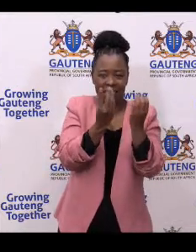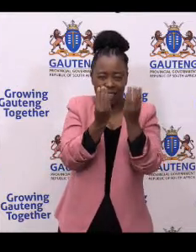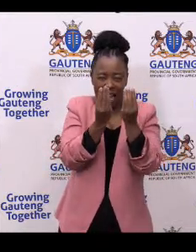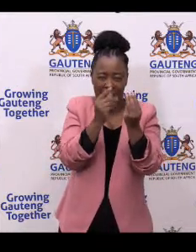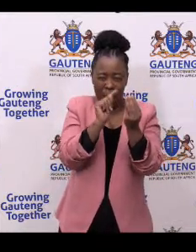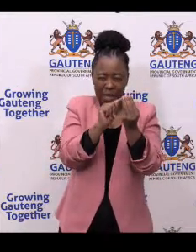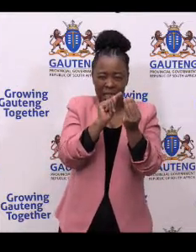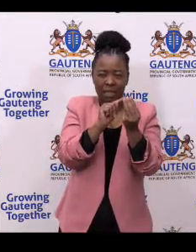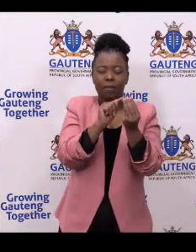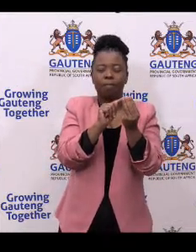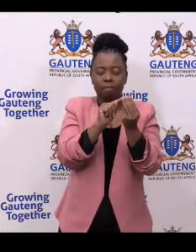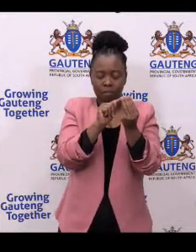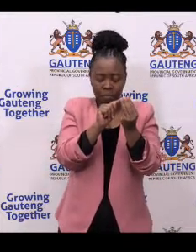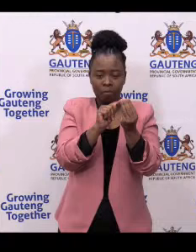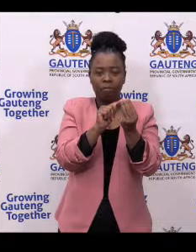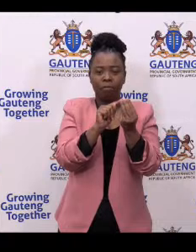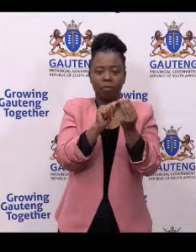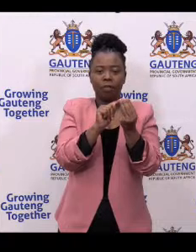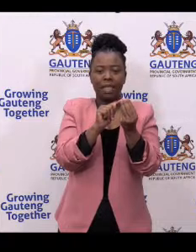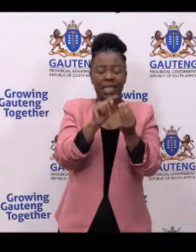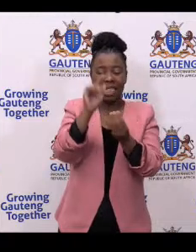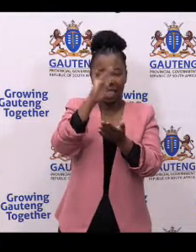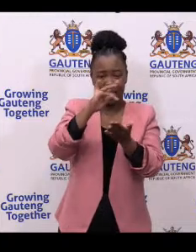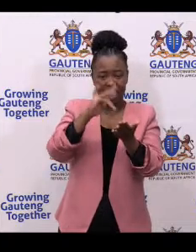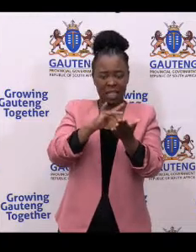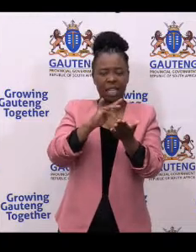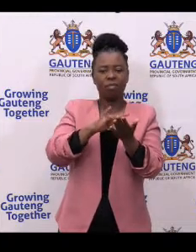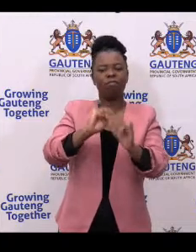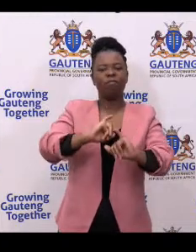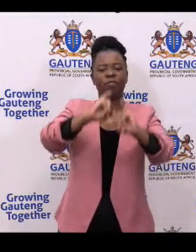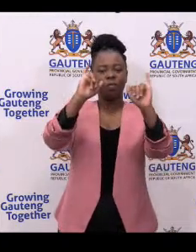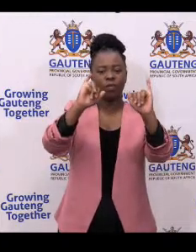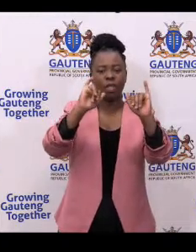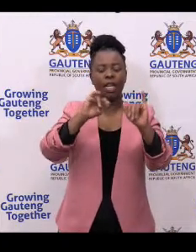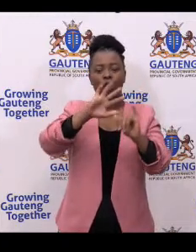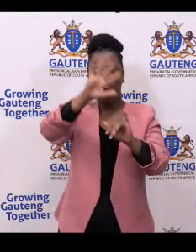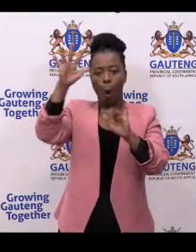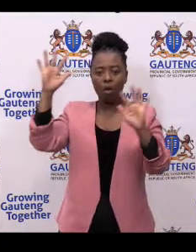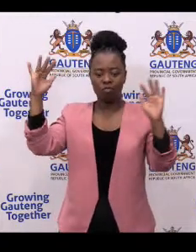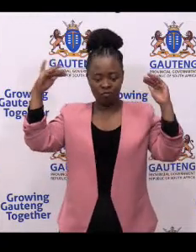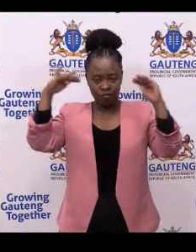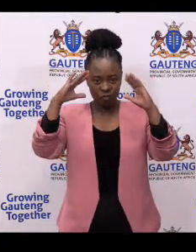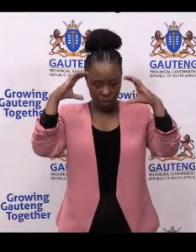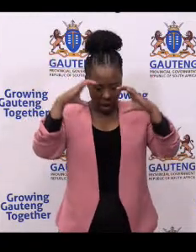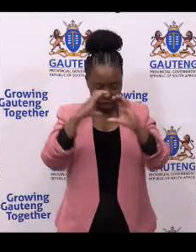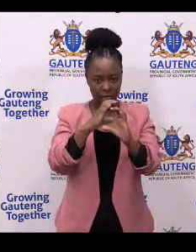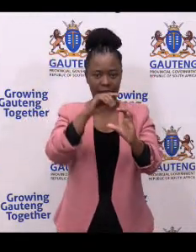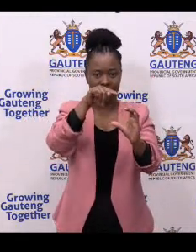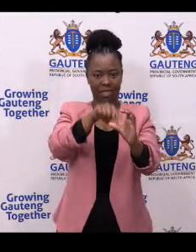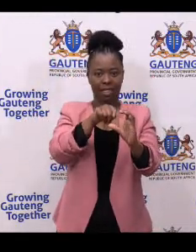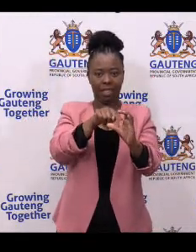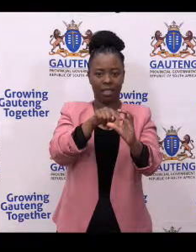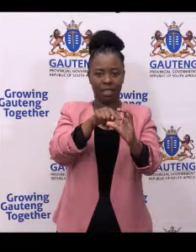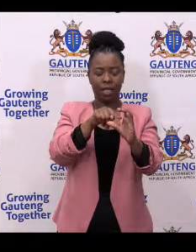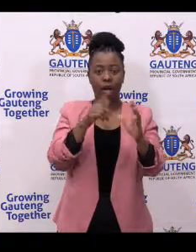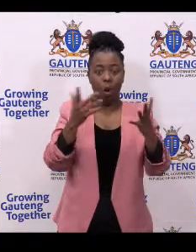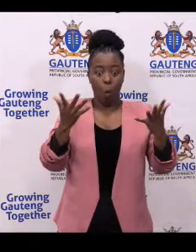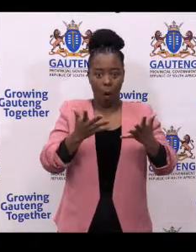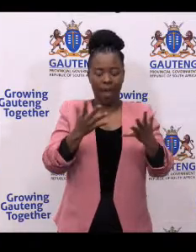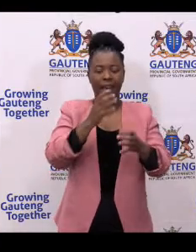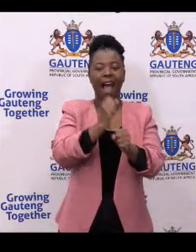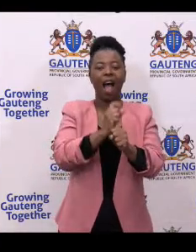us the epicenter and also makes us the whole attention of the pandemic coming to actually